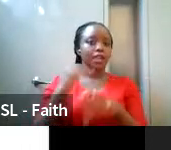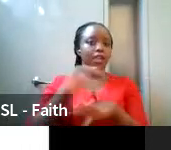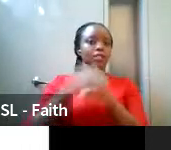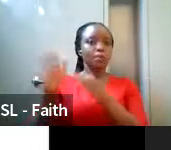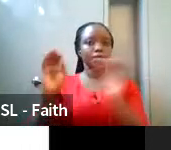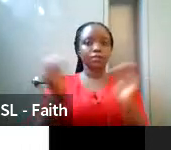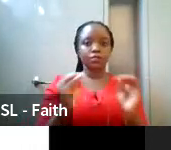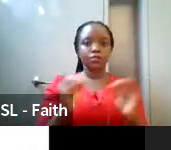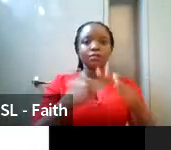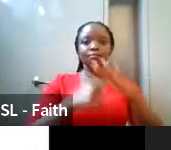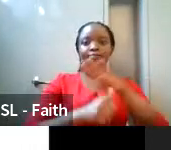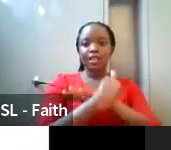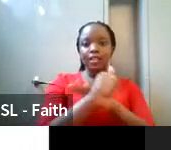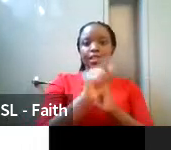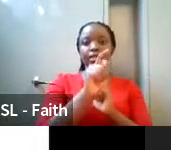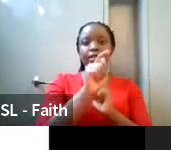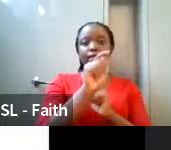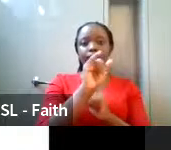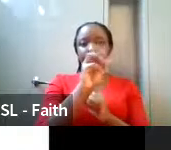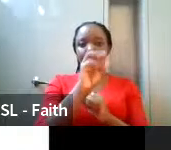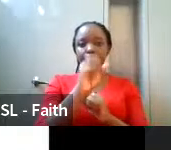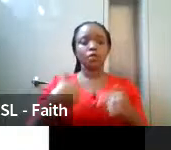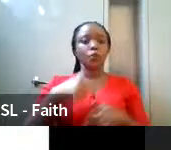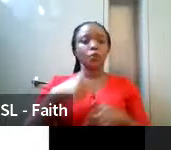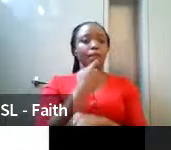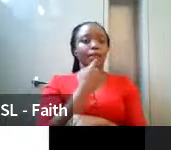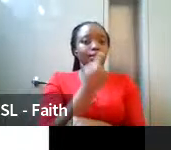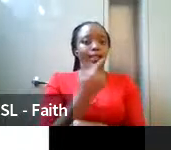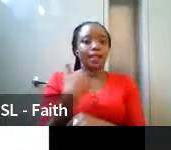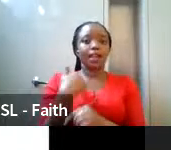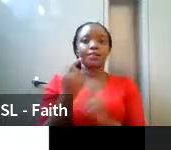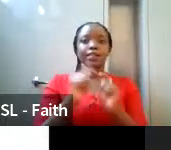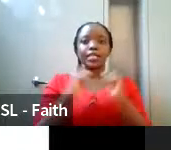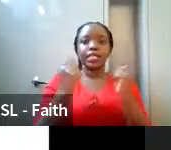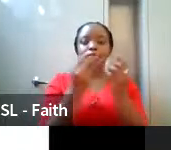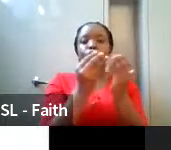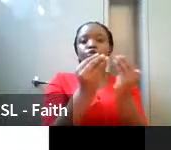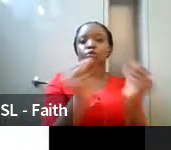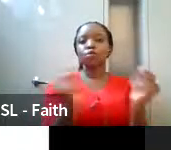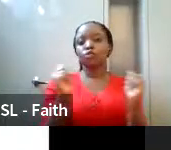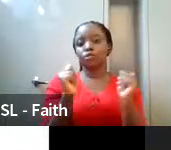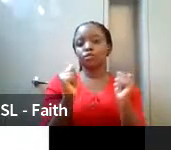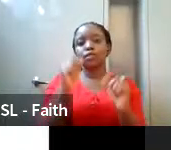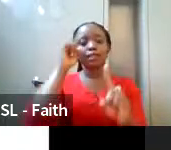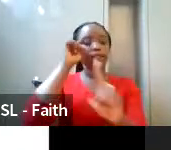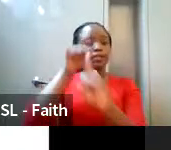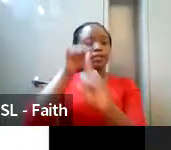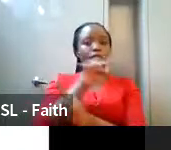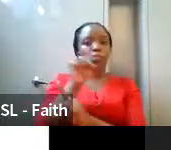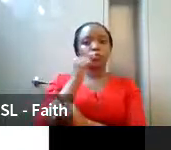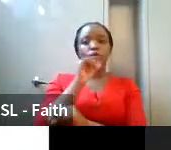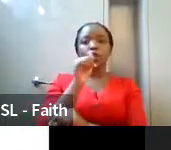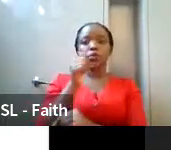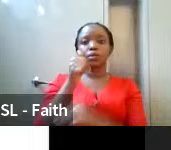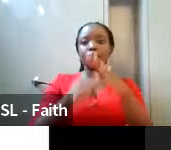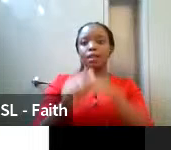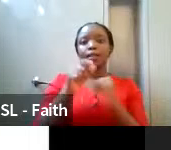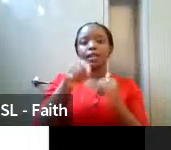on Teams, we are now saying that we have an eTIMS solution that is targeting those who are not able to get that